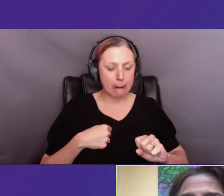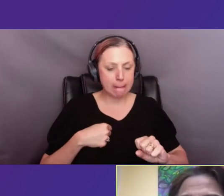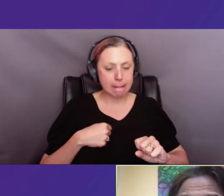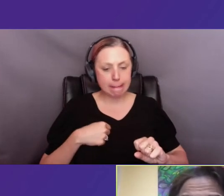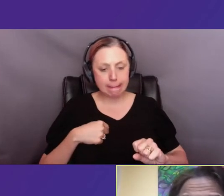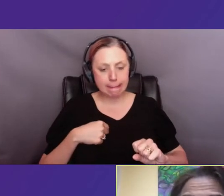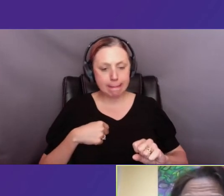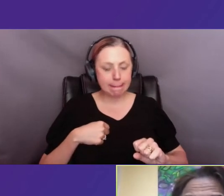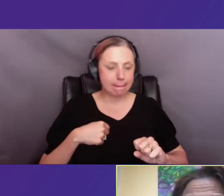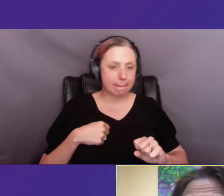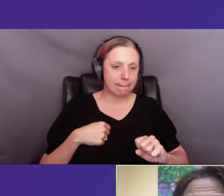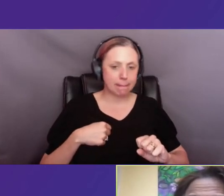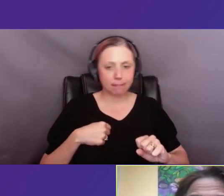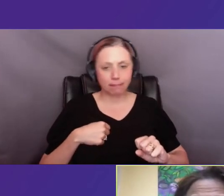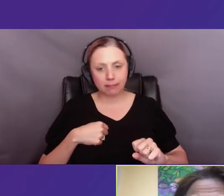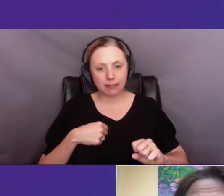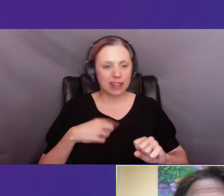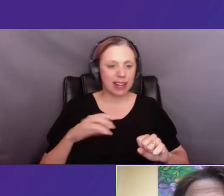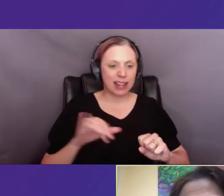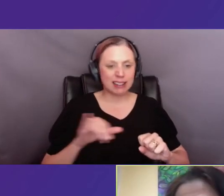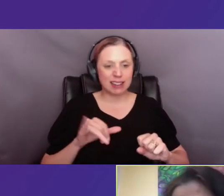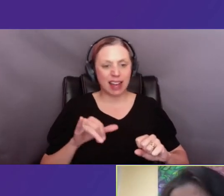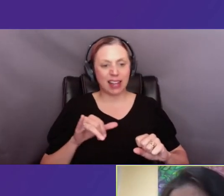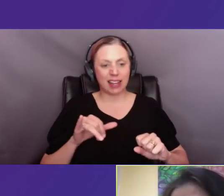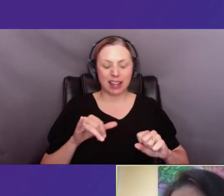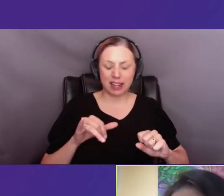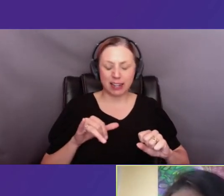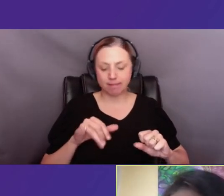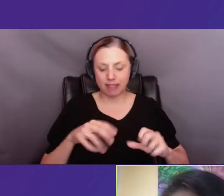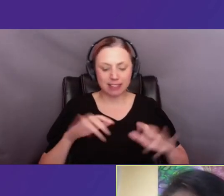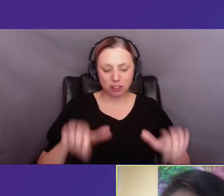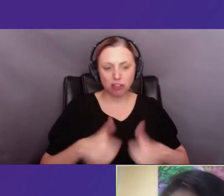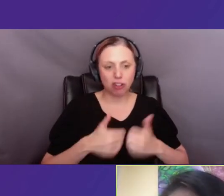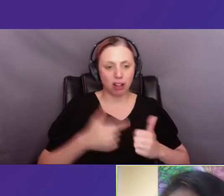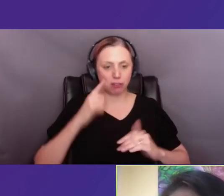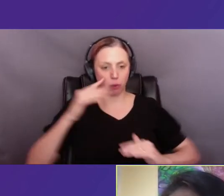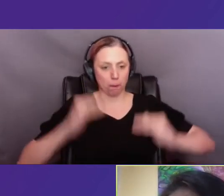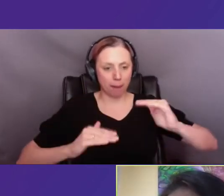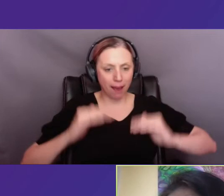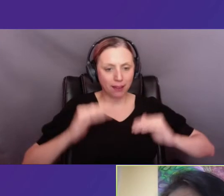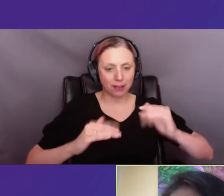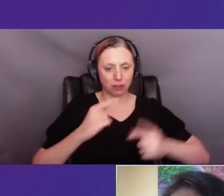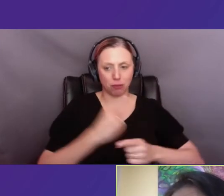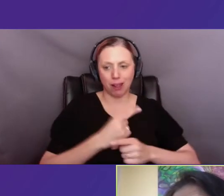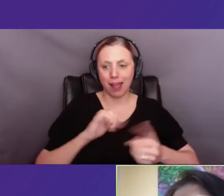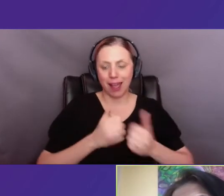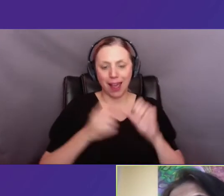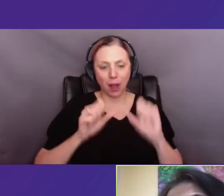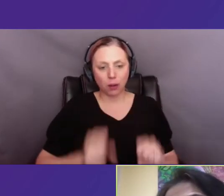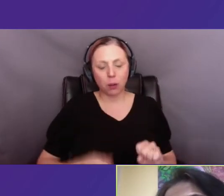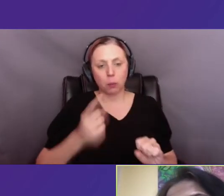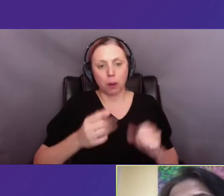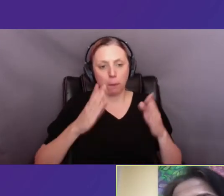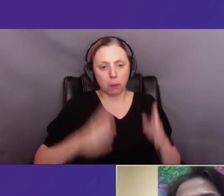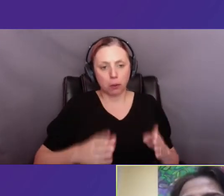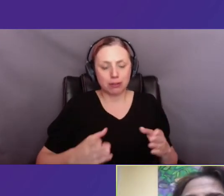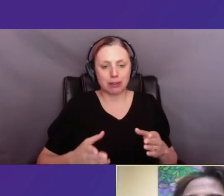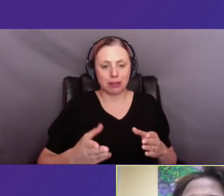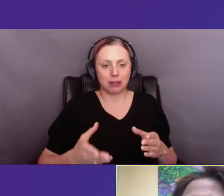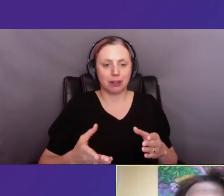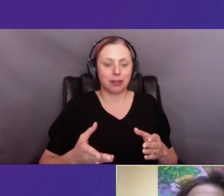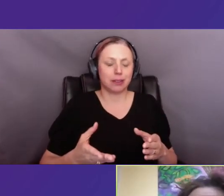it's a trapeze act almost, right? It's balancing how one can invite in